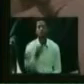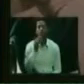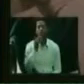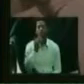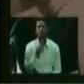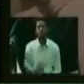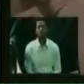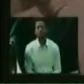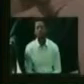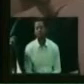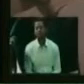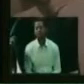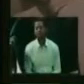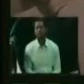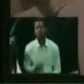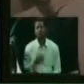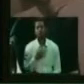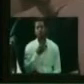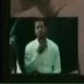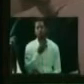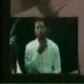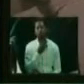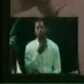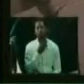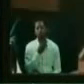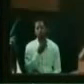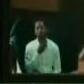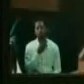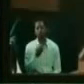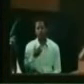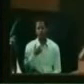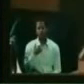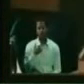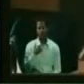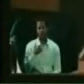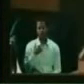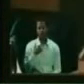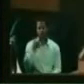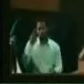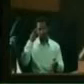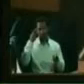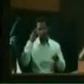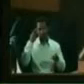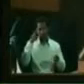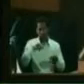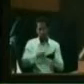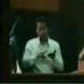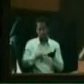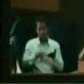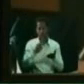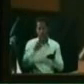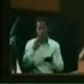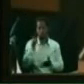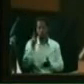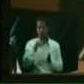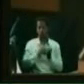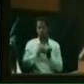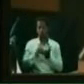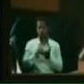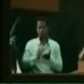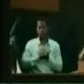Thank you, sir. Sir, given the memorandum of understanding and the possibility of $1 million worth of cuts